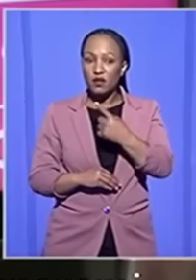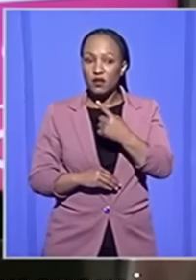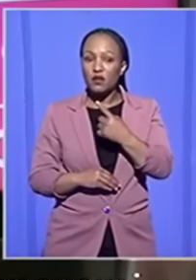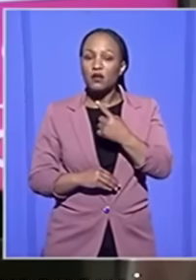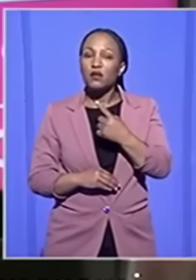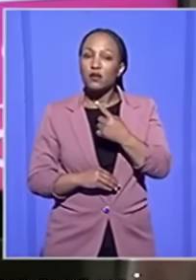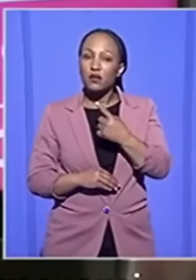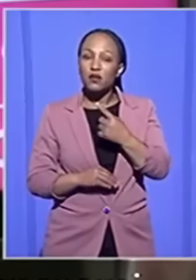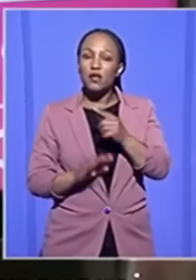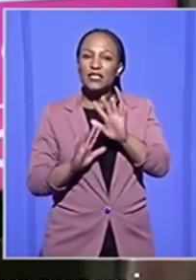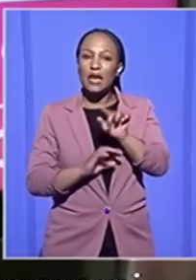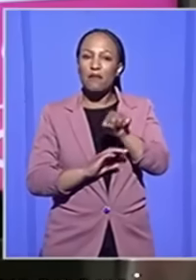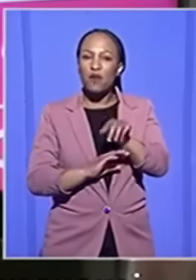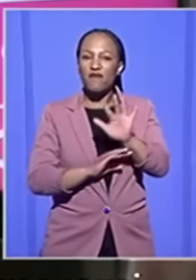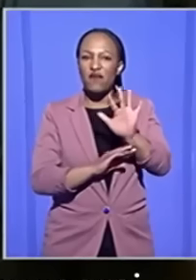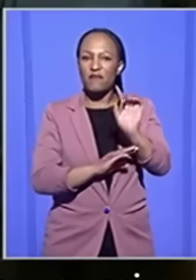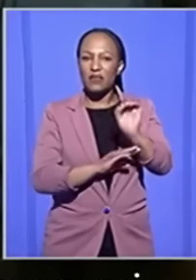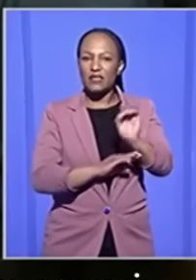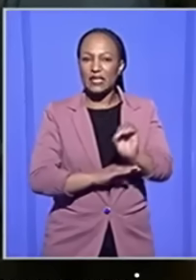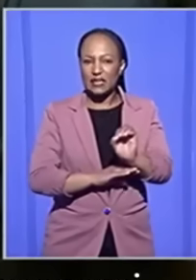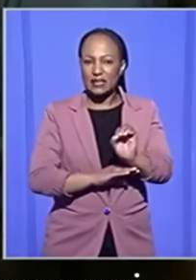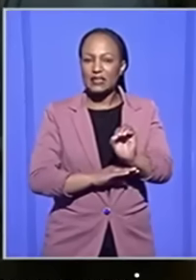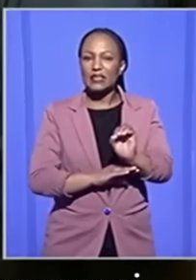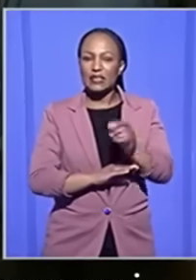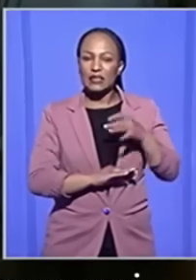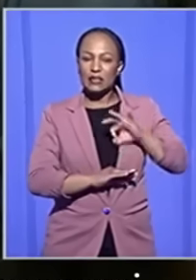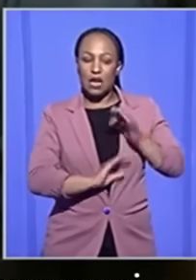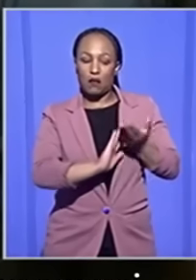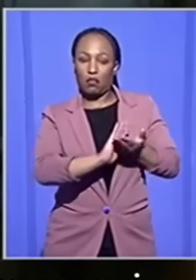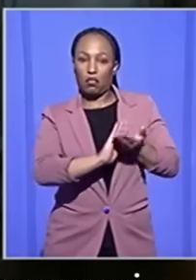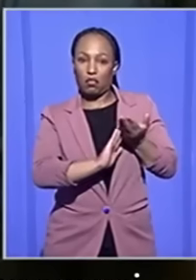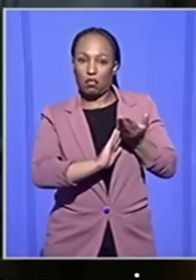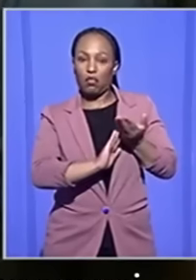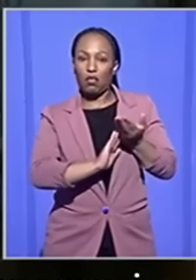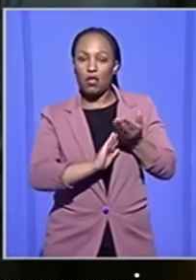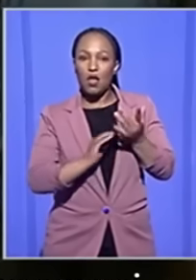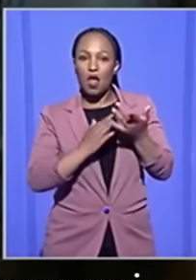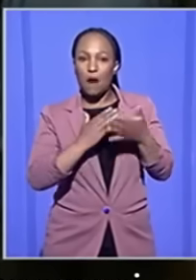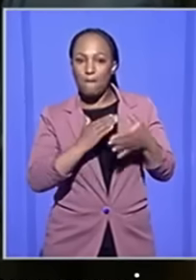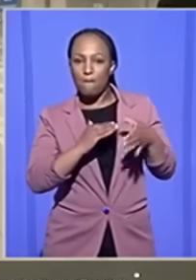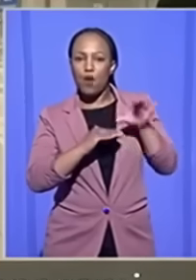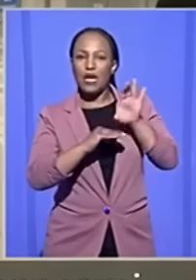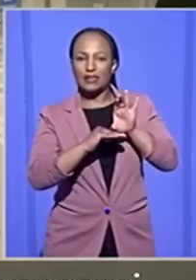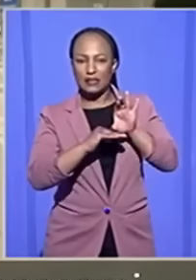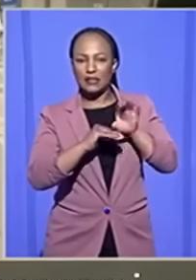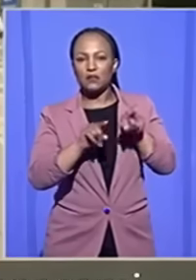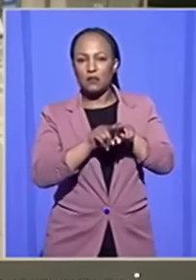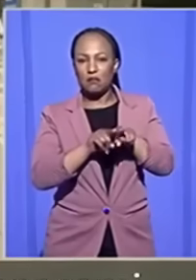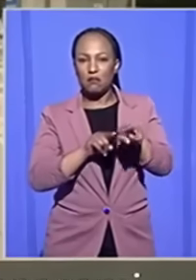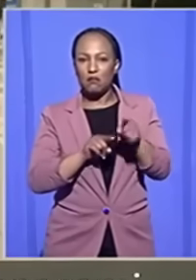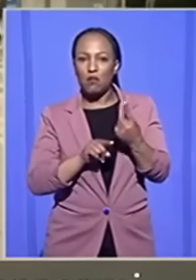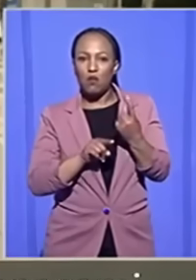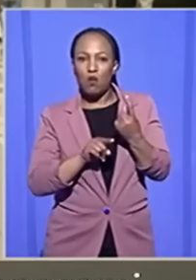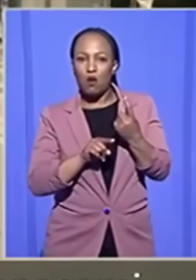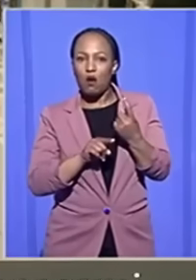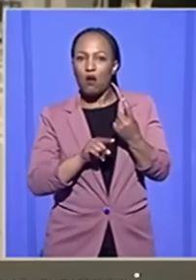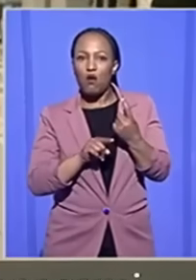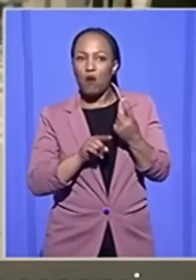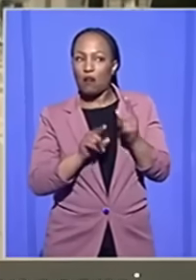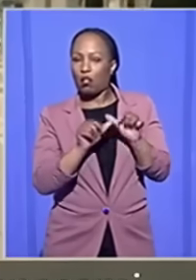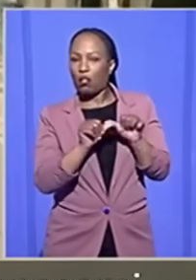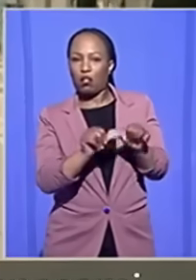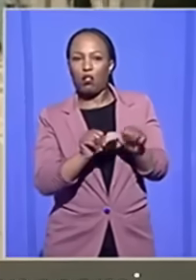diperesente di le 10.5 tsa dituelo le gore ba duelele difofane le dibonase jaaka sengwe se ka se kgoneng go tswelela ka